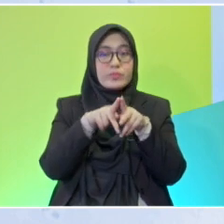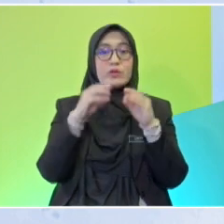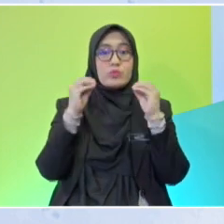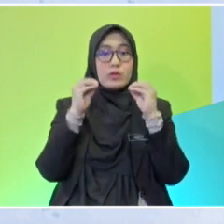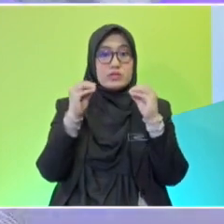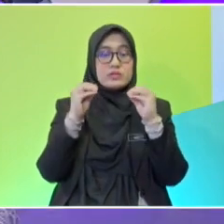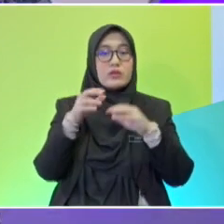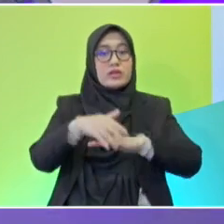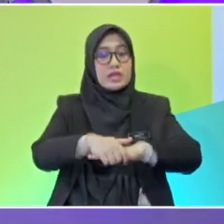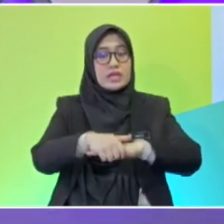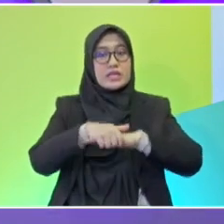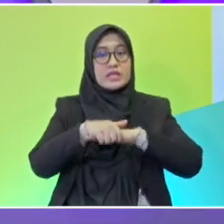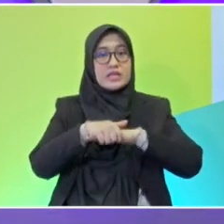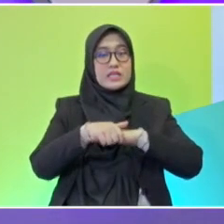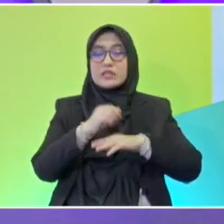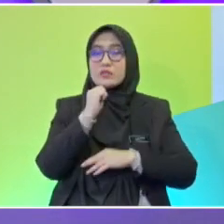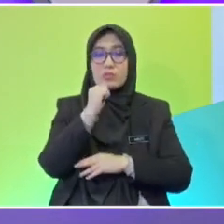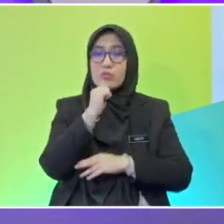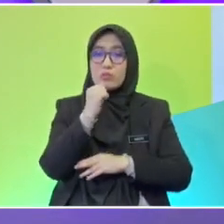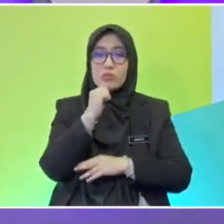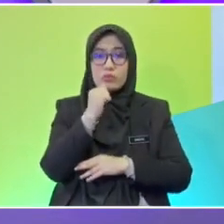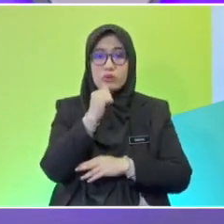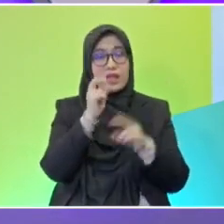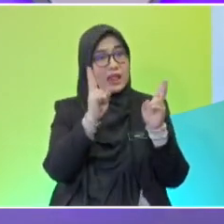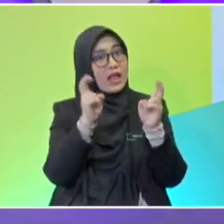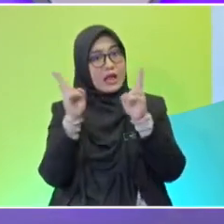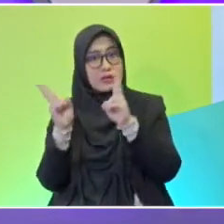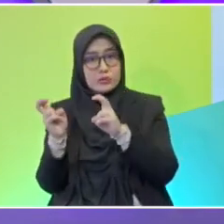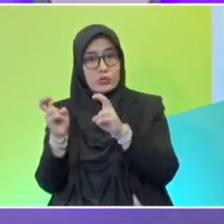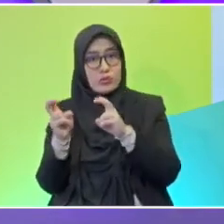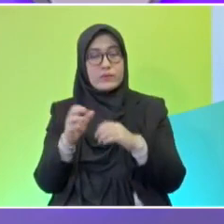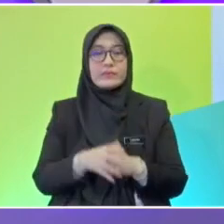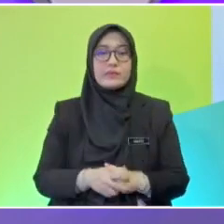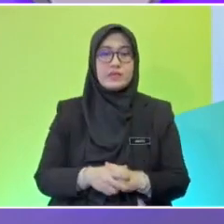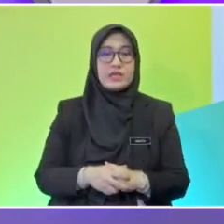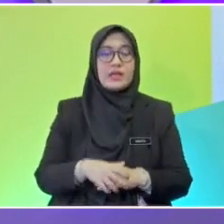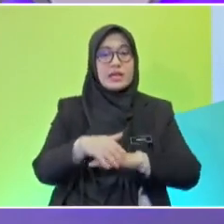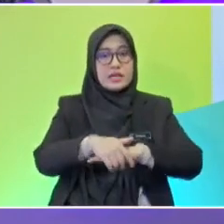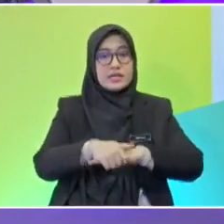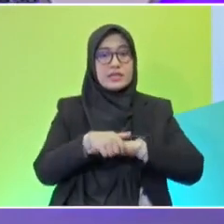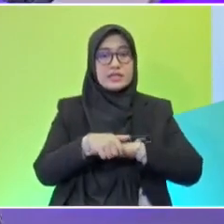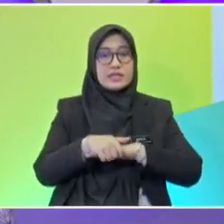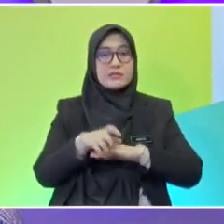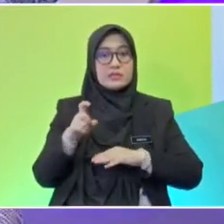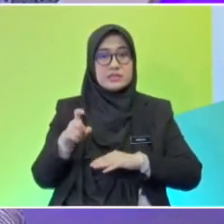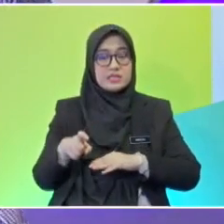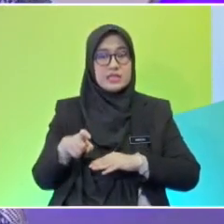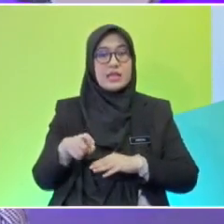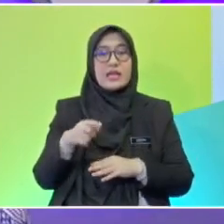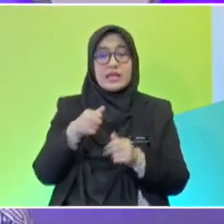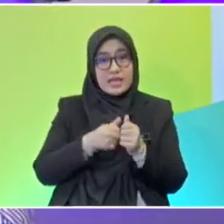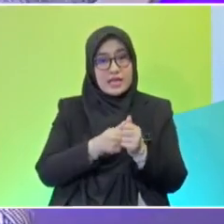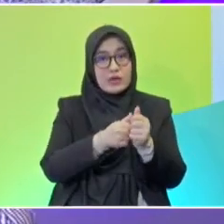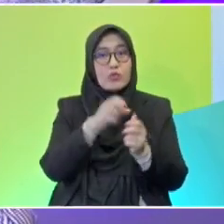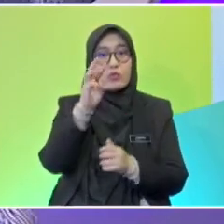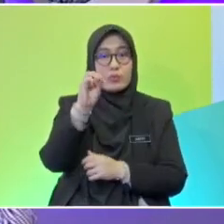not a topical-based subject. It is a modular-based subject. What this means is we have got 5 skills. We